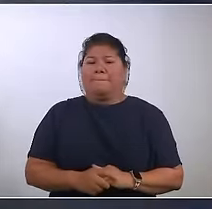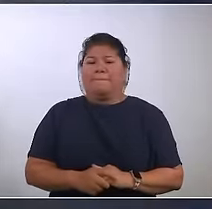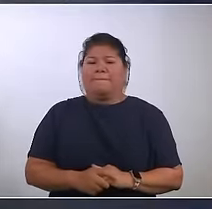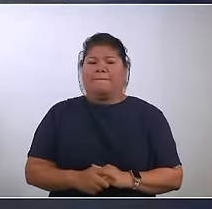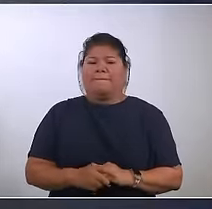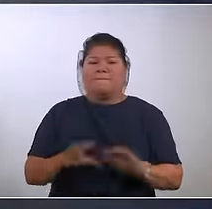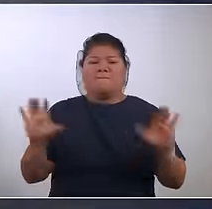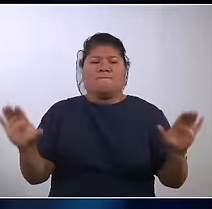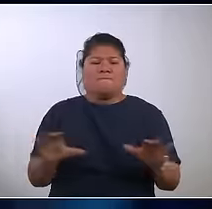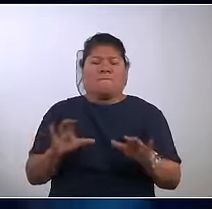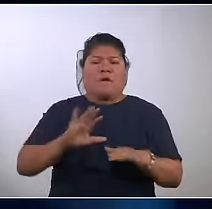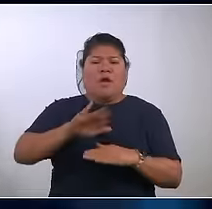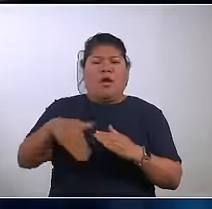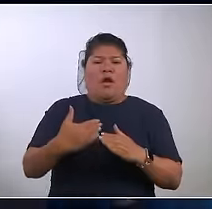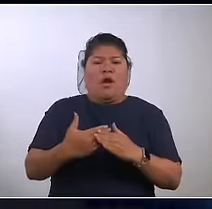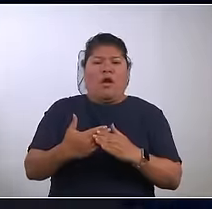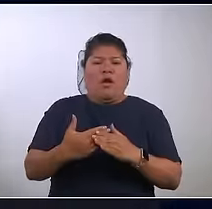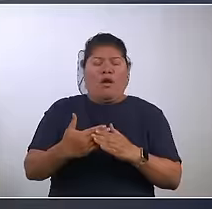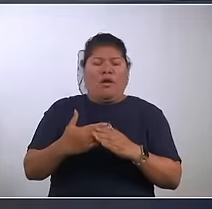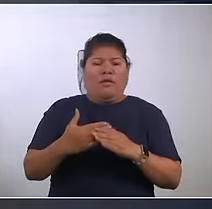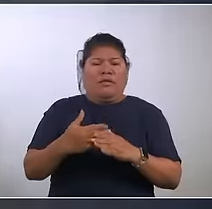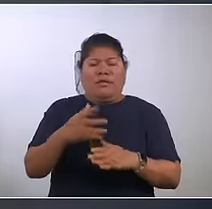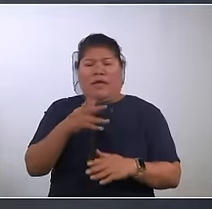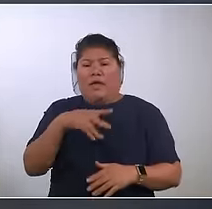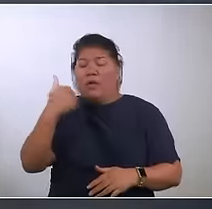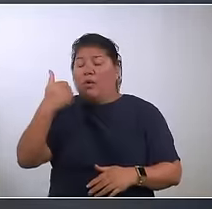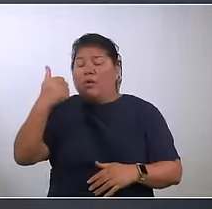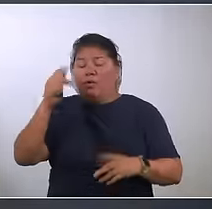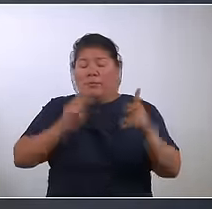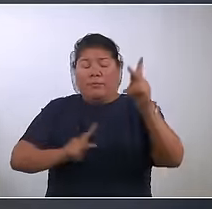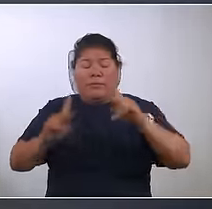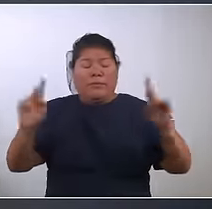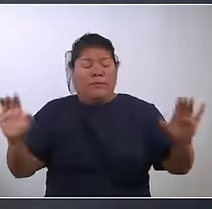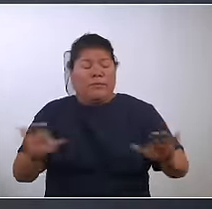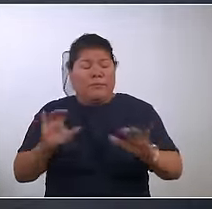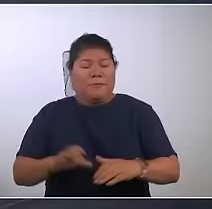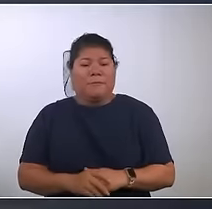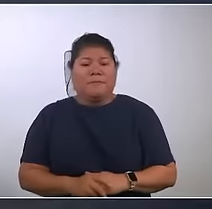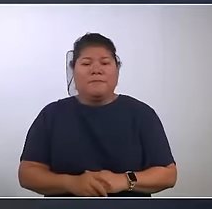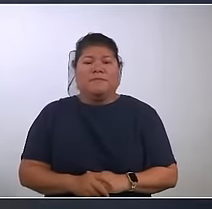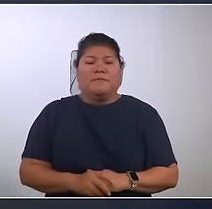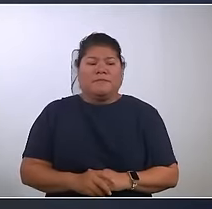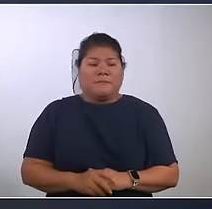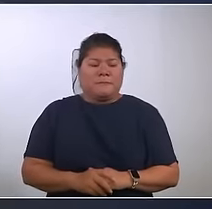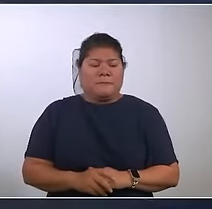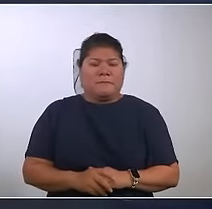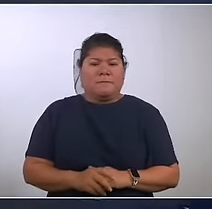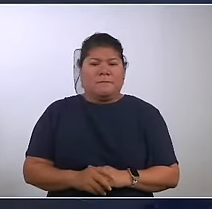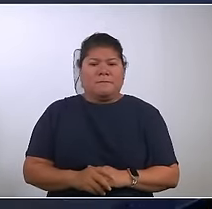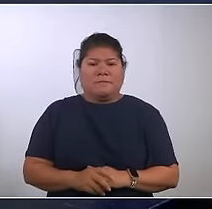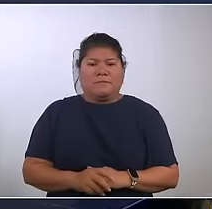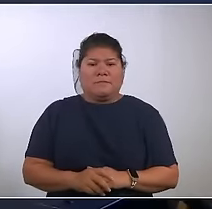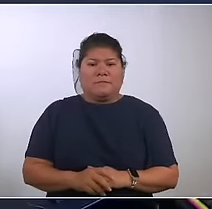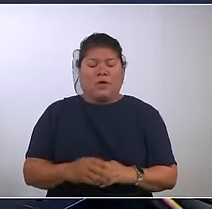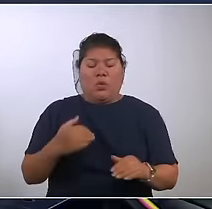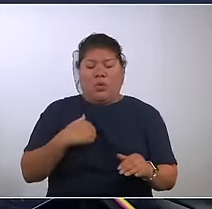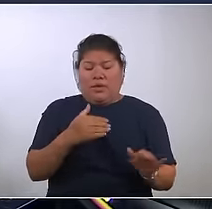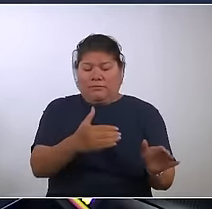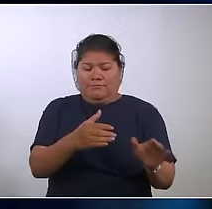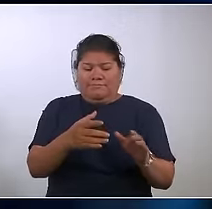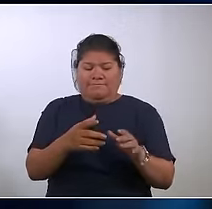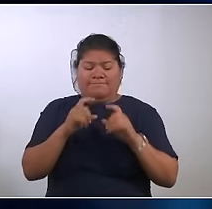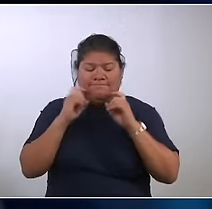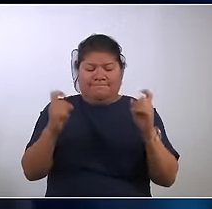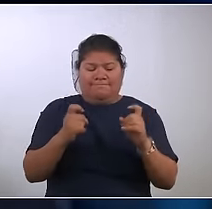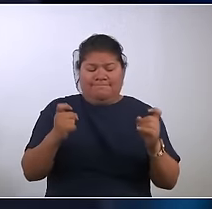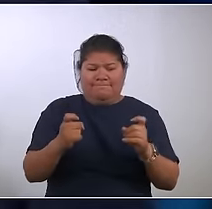To do what all of us older folks have done in this building. Que hagan todo lo que la gente mayor en we este edificio ha hecho. Hemos apartado. The